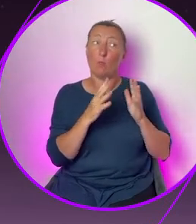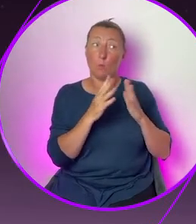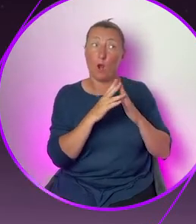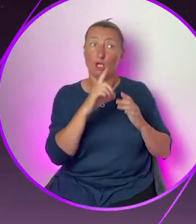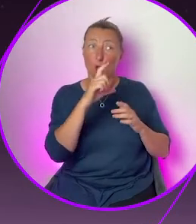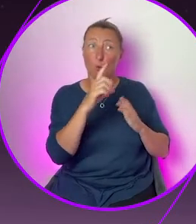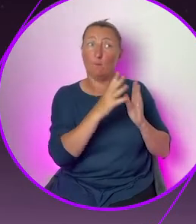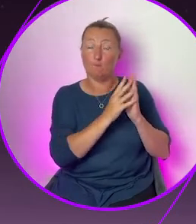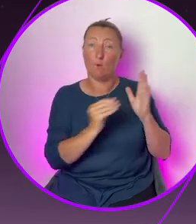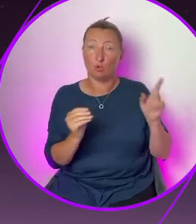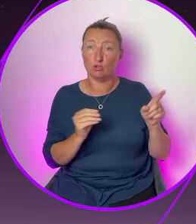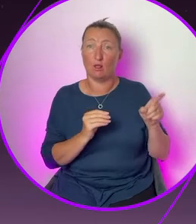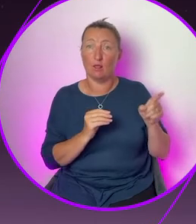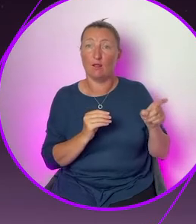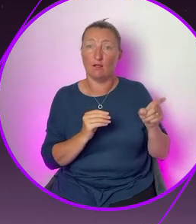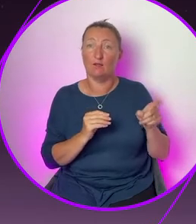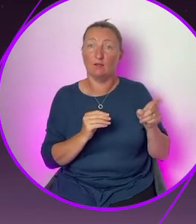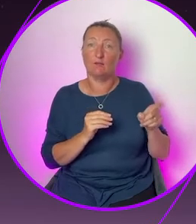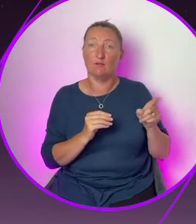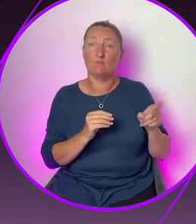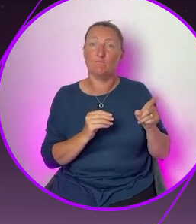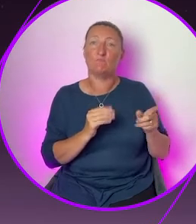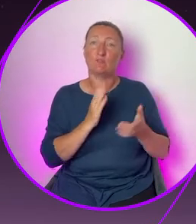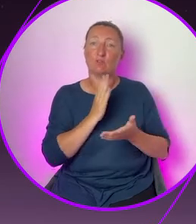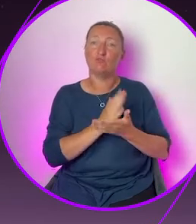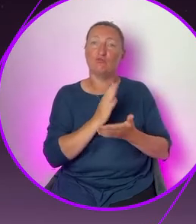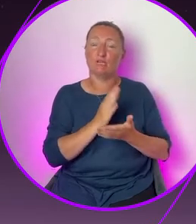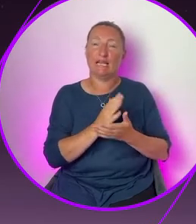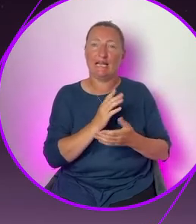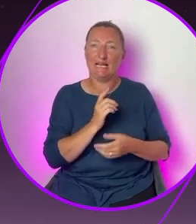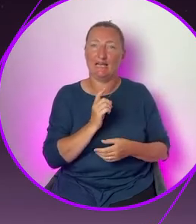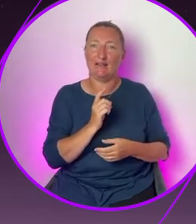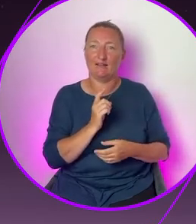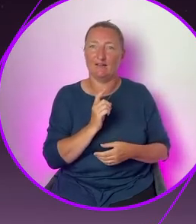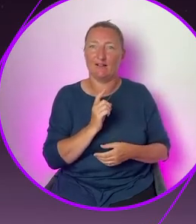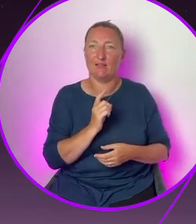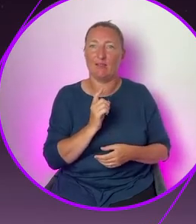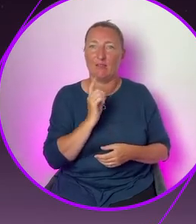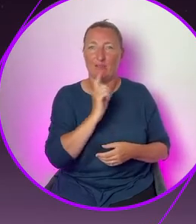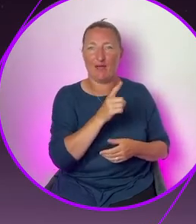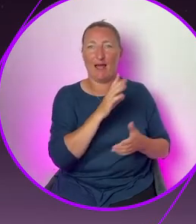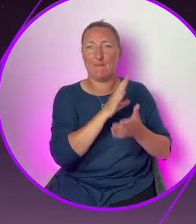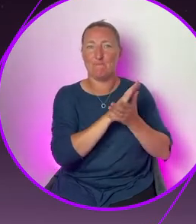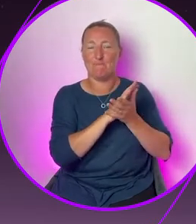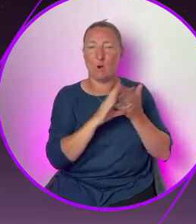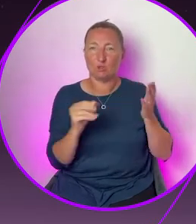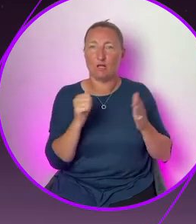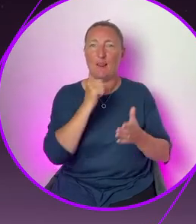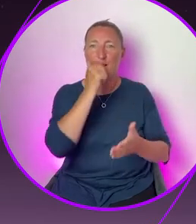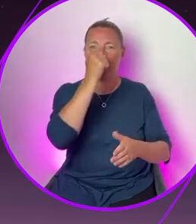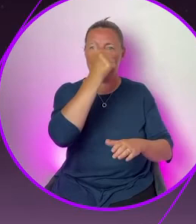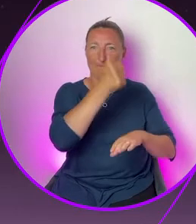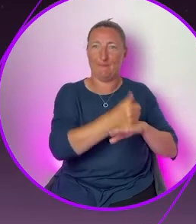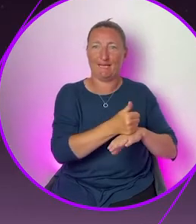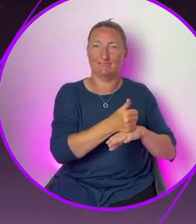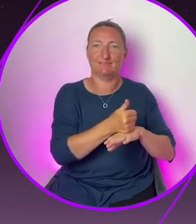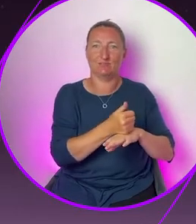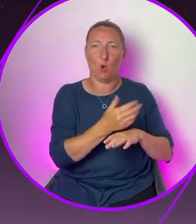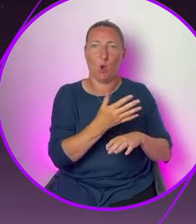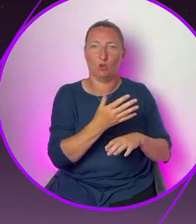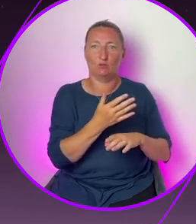what you point to. It's the fact that it is ultimately kind of based on a conception of